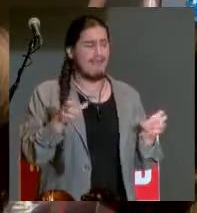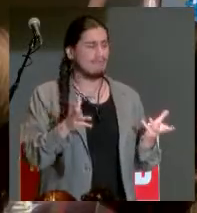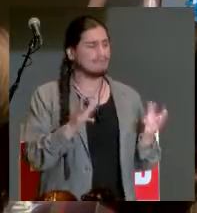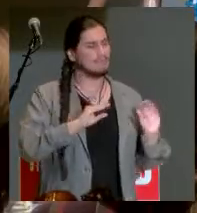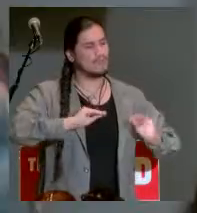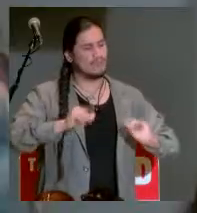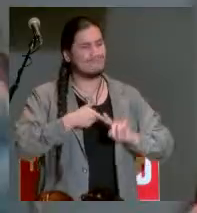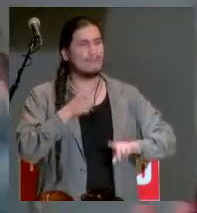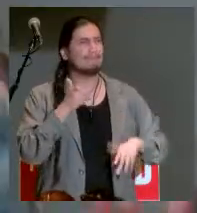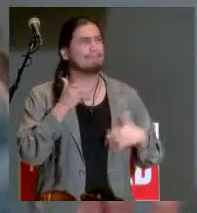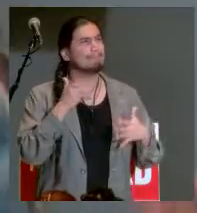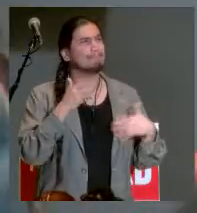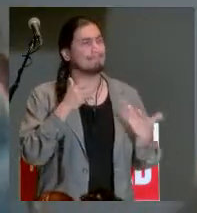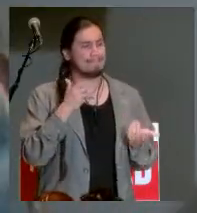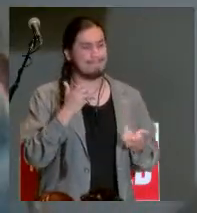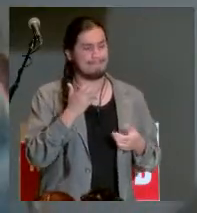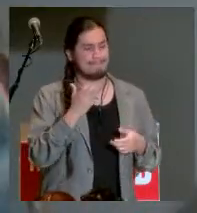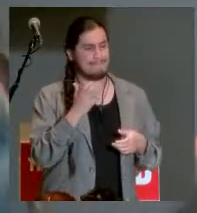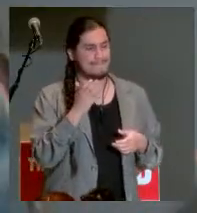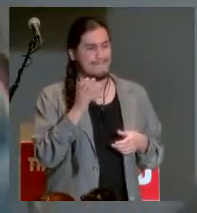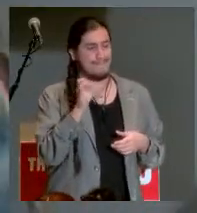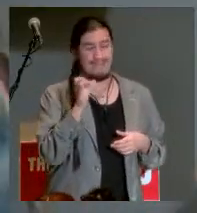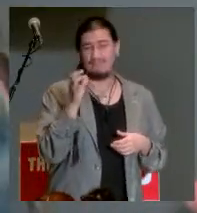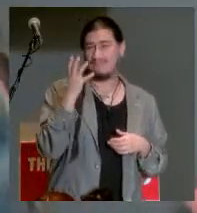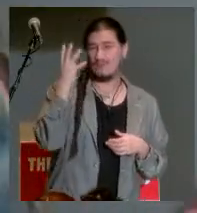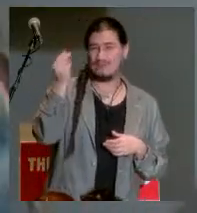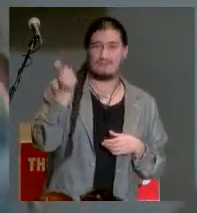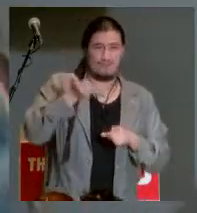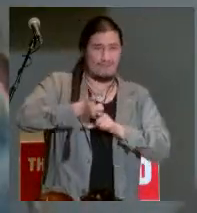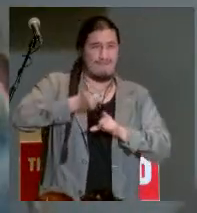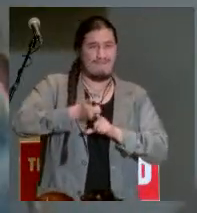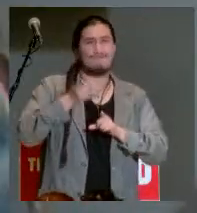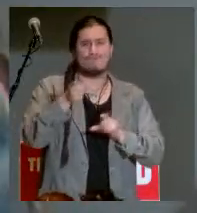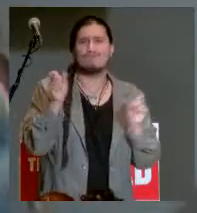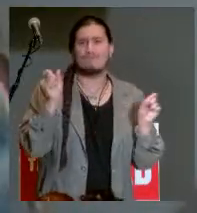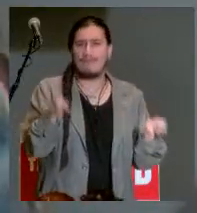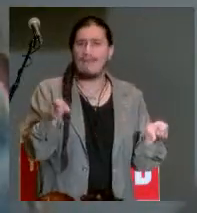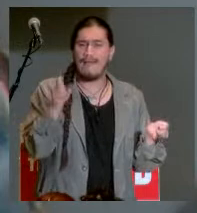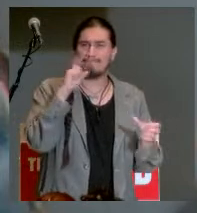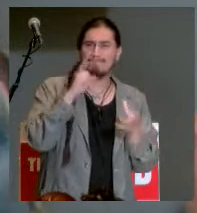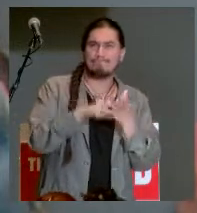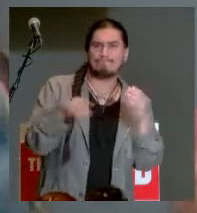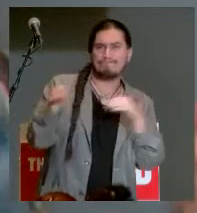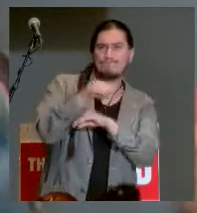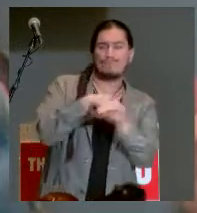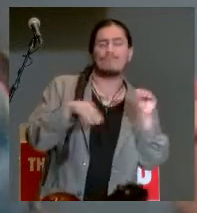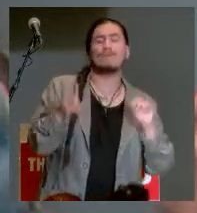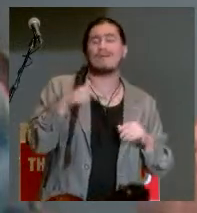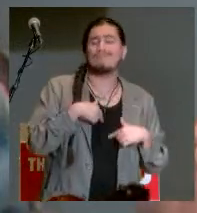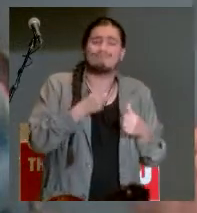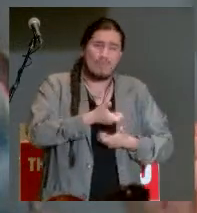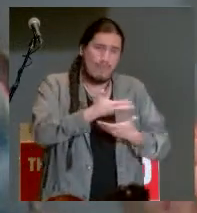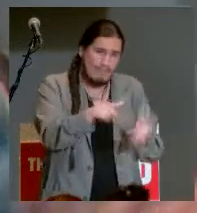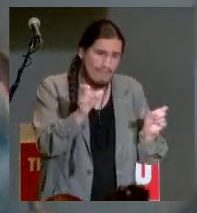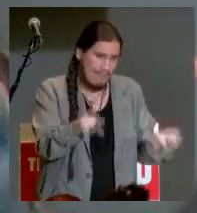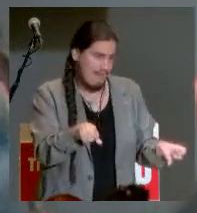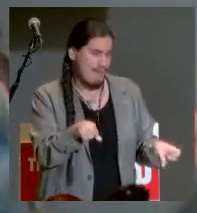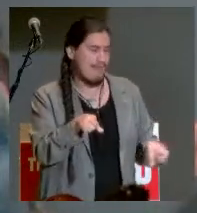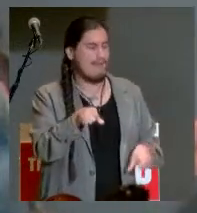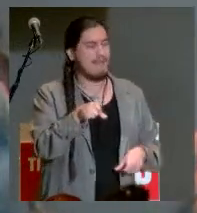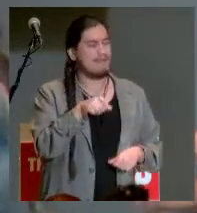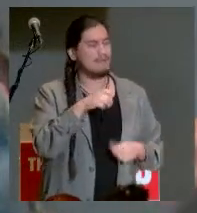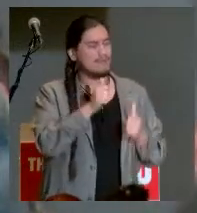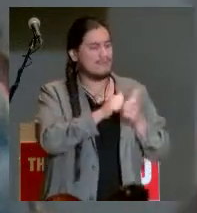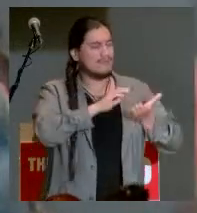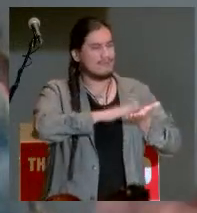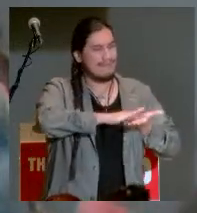like a external, like even outside of yourself you can move off. Like I could say a poem to the kind of like the cadence